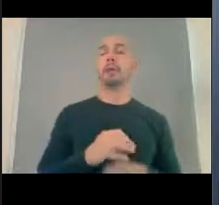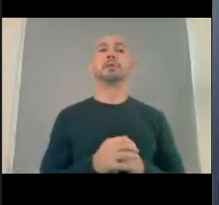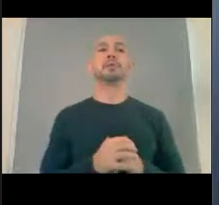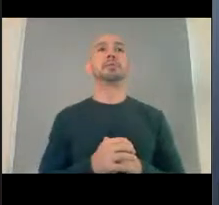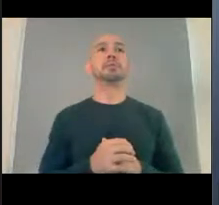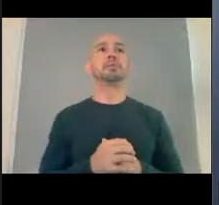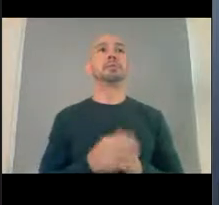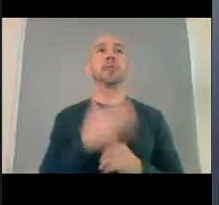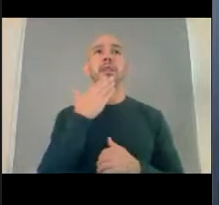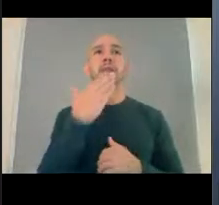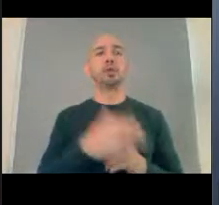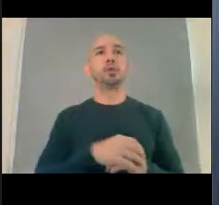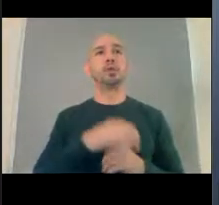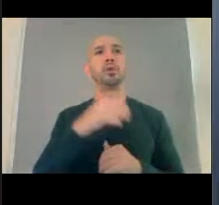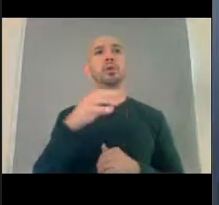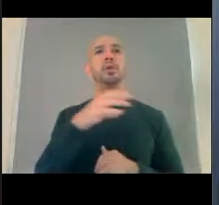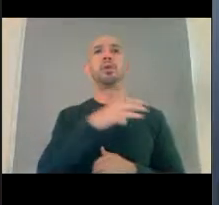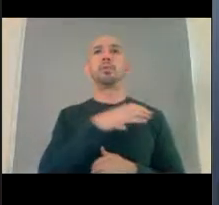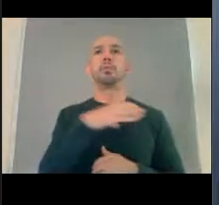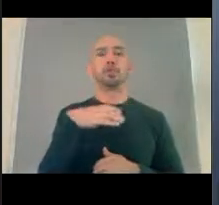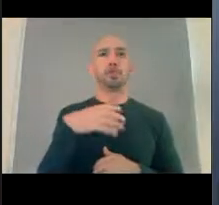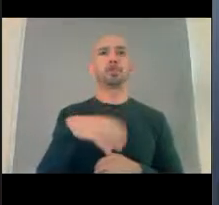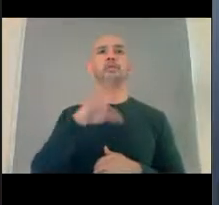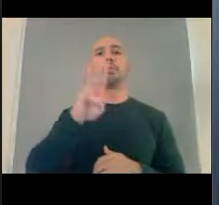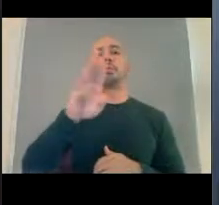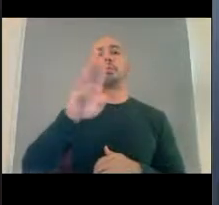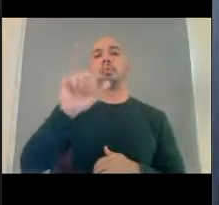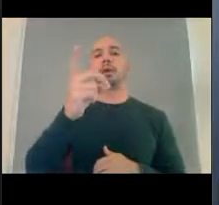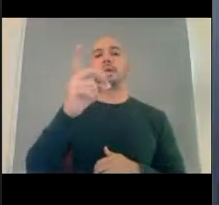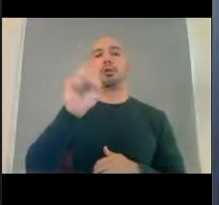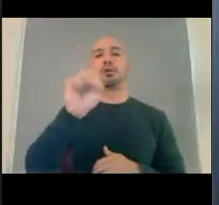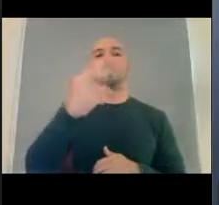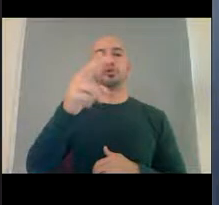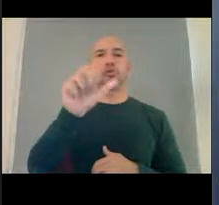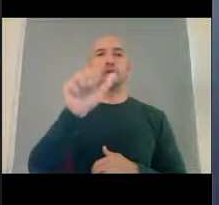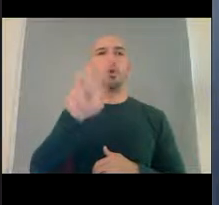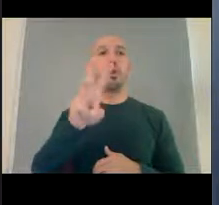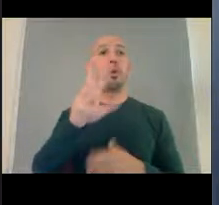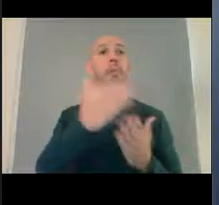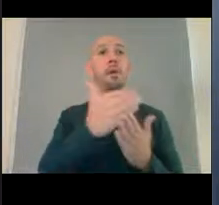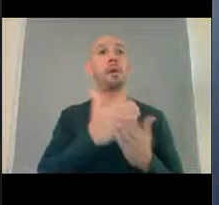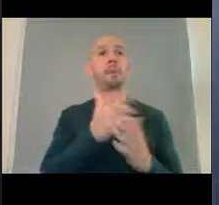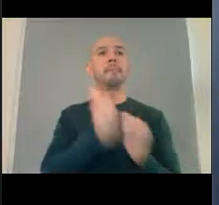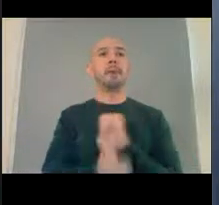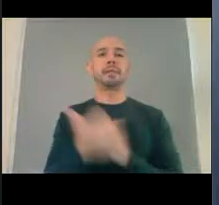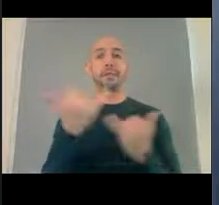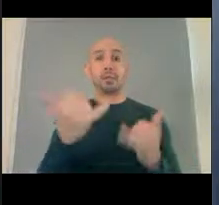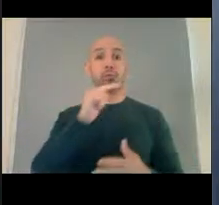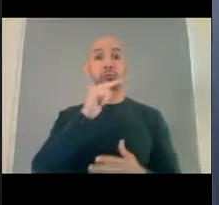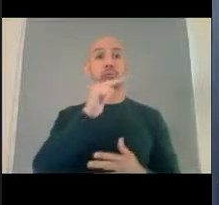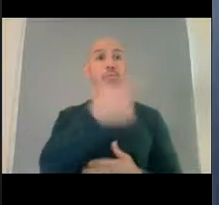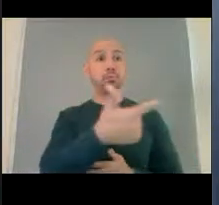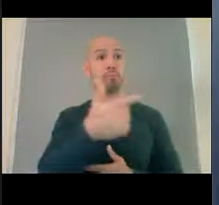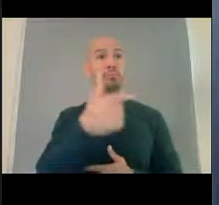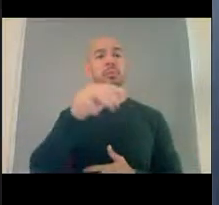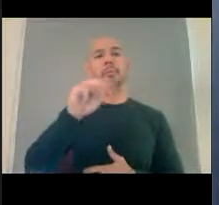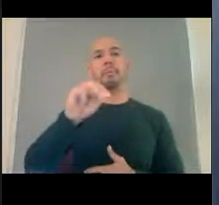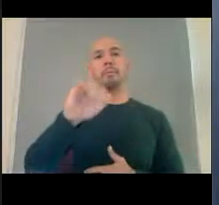thank you commissioner bradshaw uh motion carries we will then move on to mitch commissioner